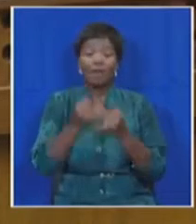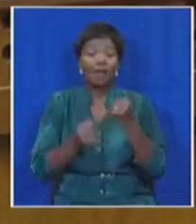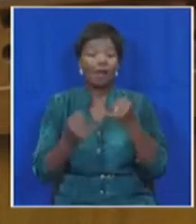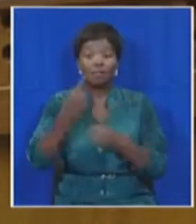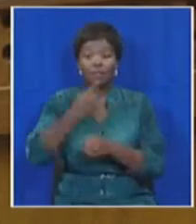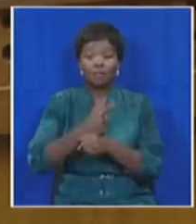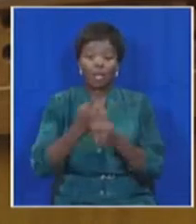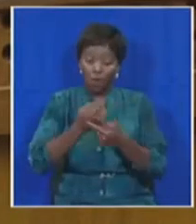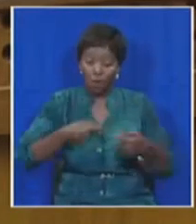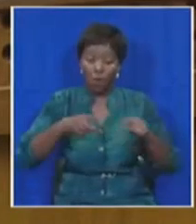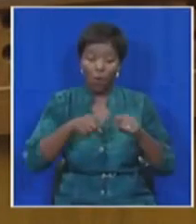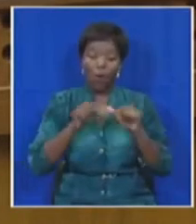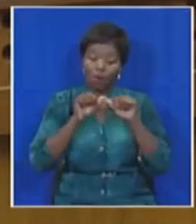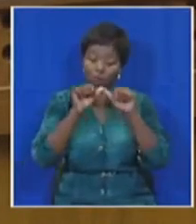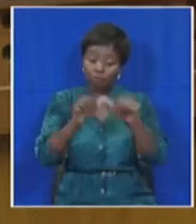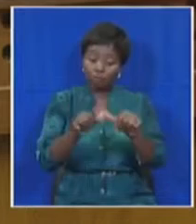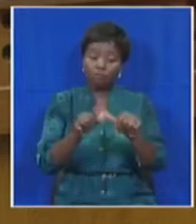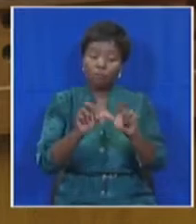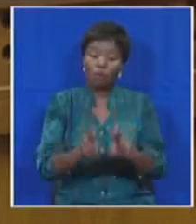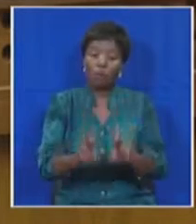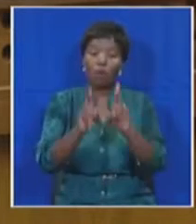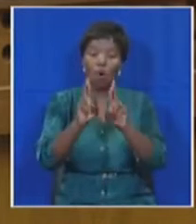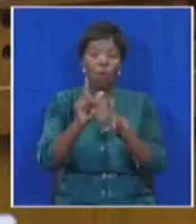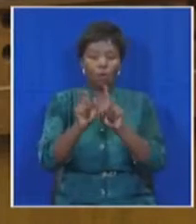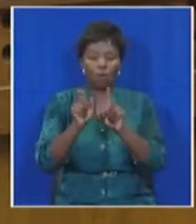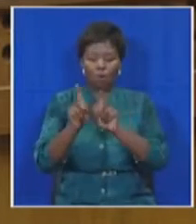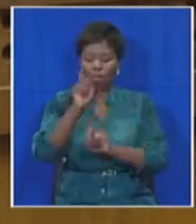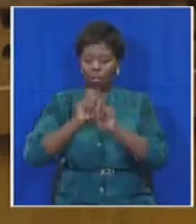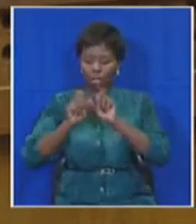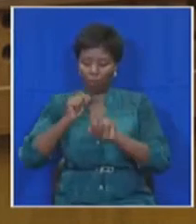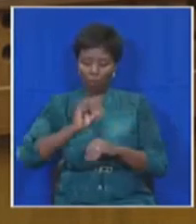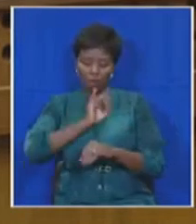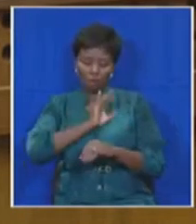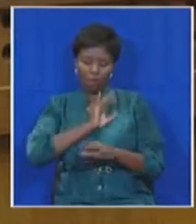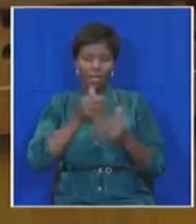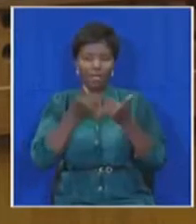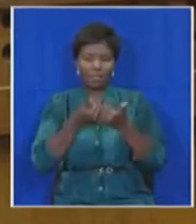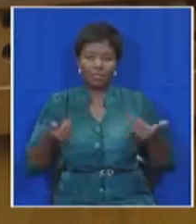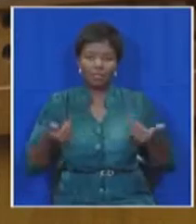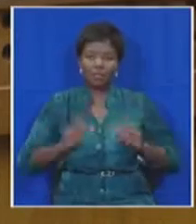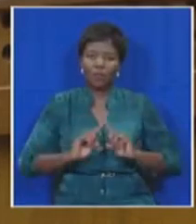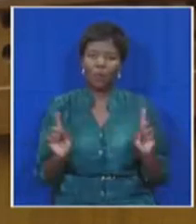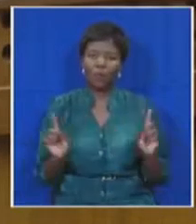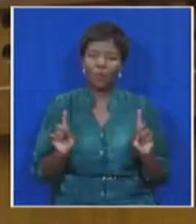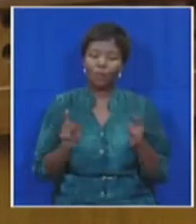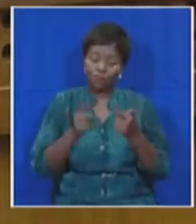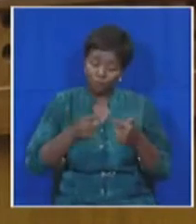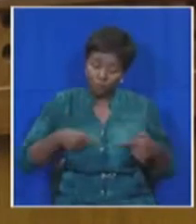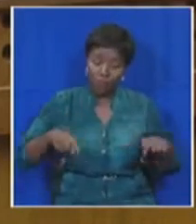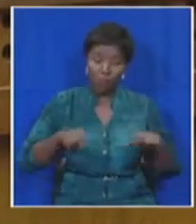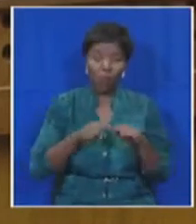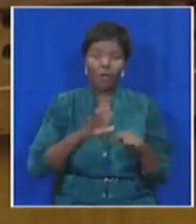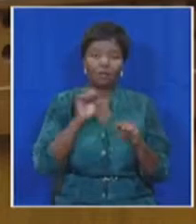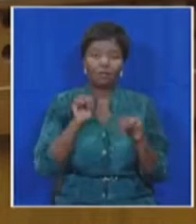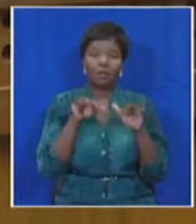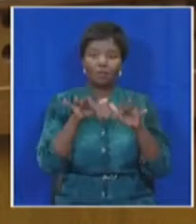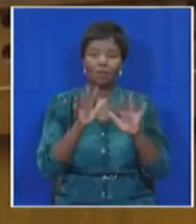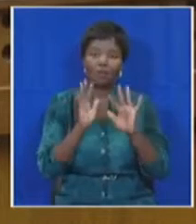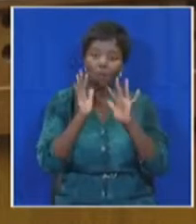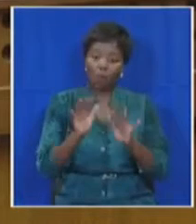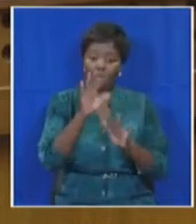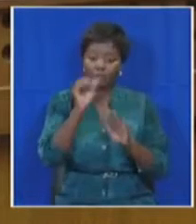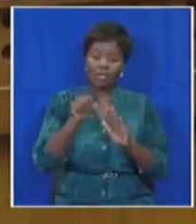hope and not backward with fear and division. We will, fellow South Africans, move this